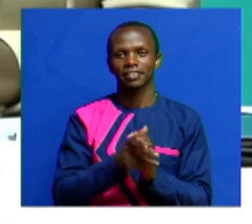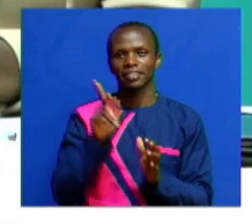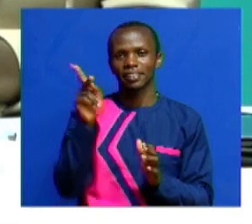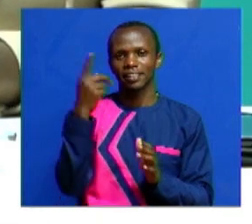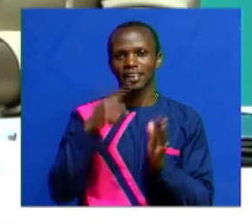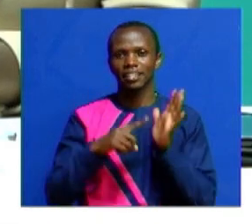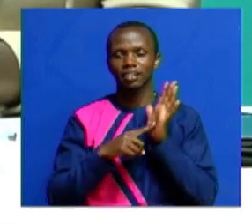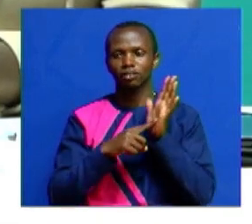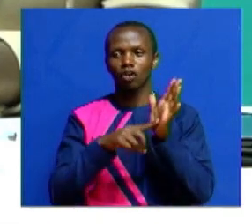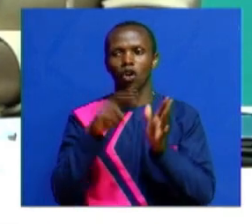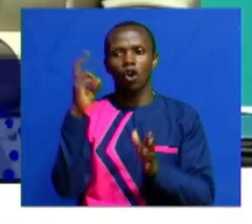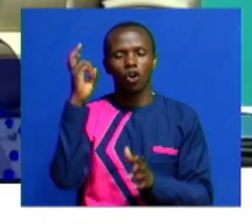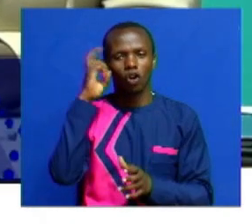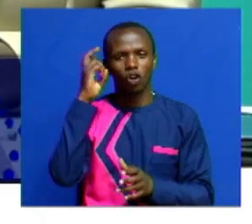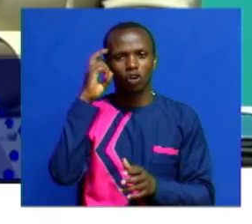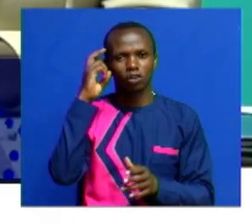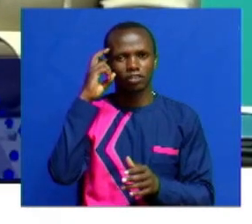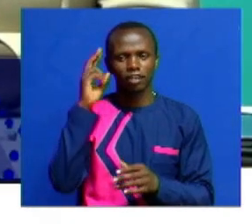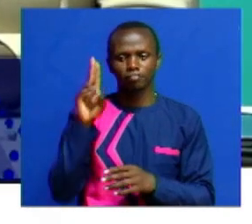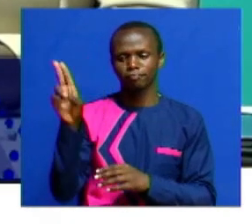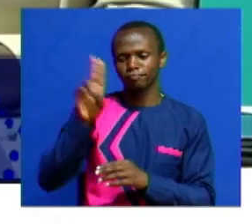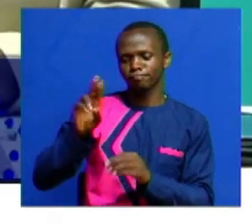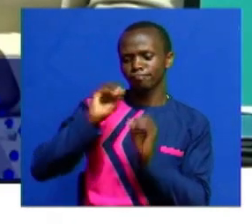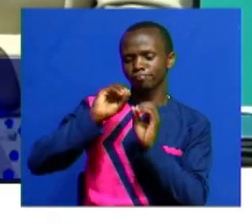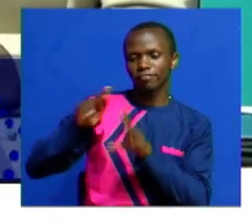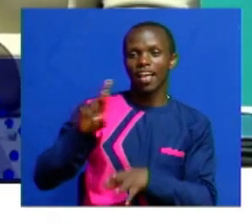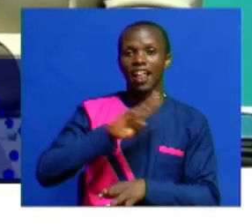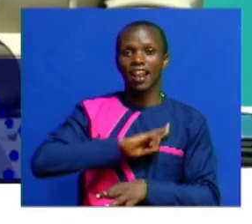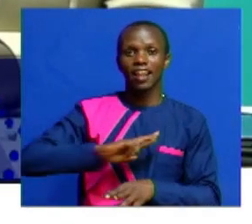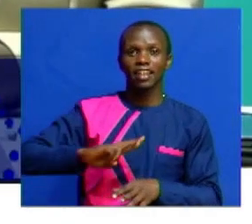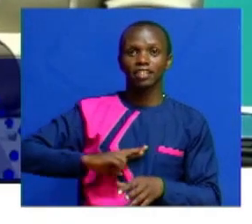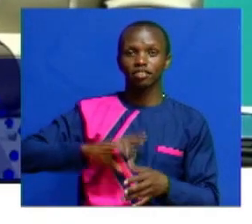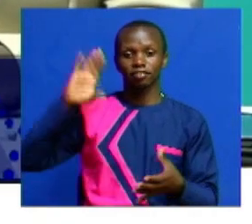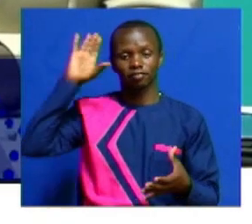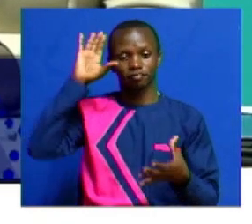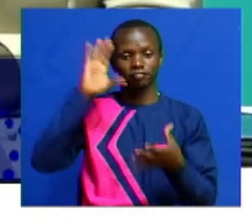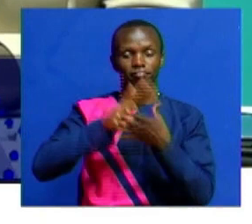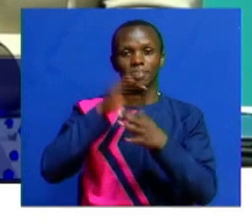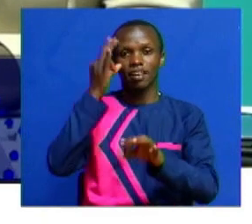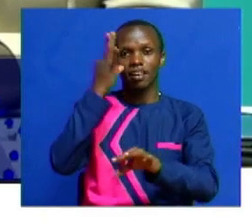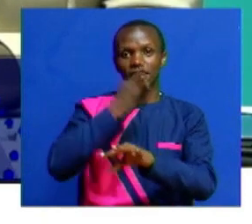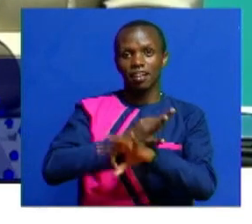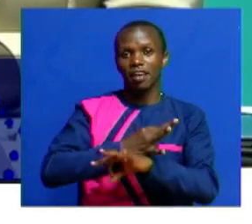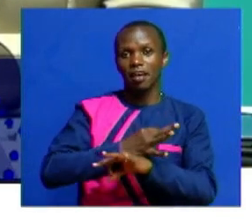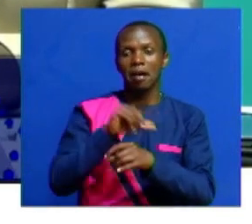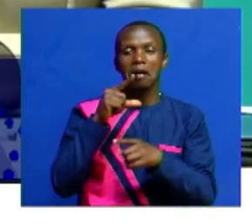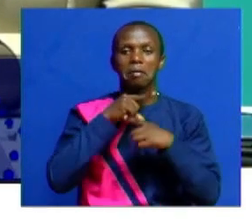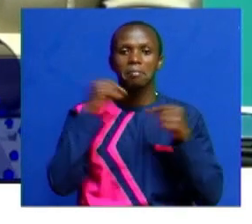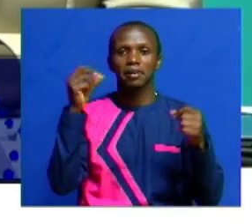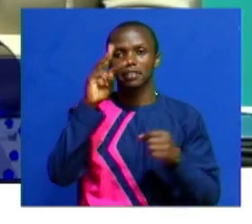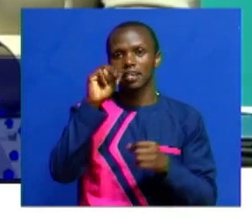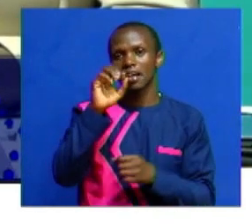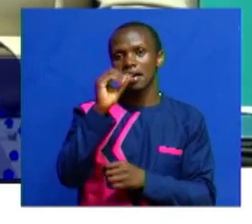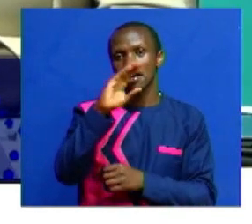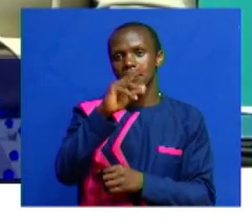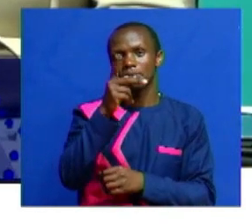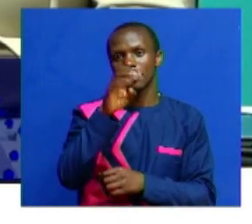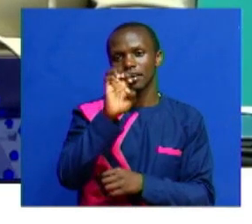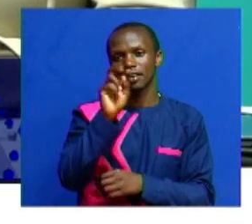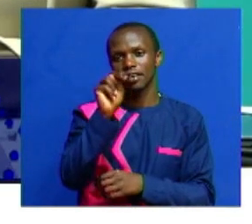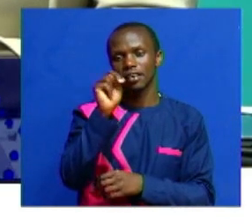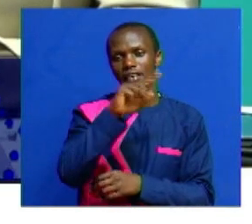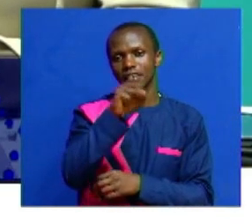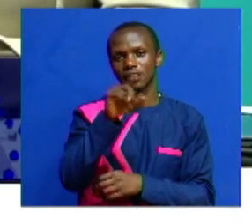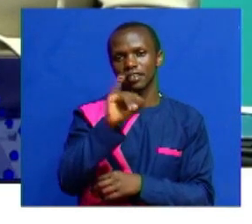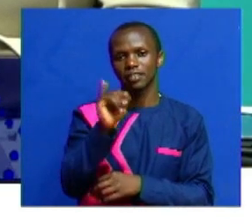expressed their concerns over the abuse of religion by cult pastor McKenzie as to the rising death toll witnessed in Shakahola